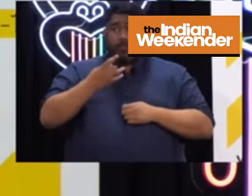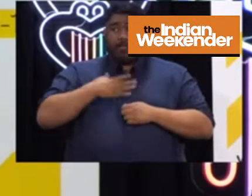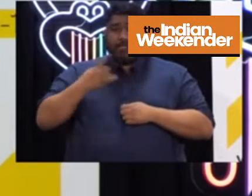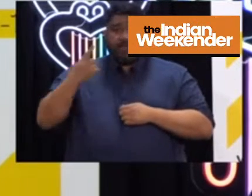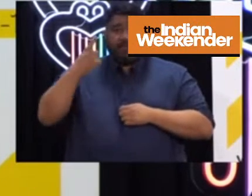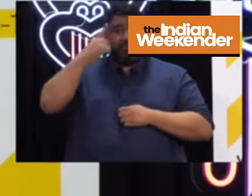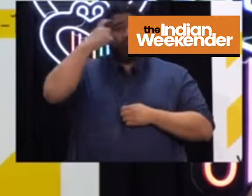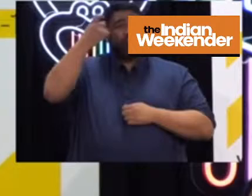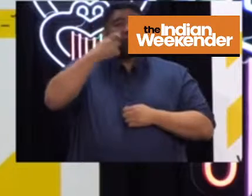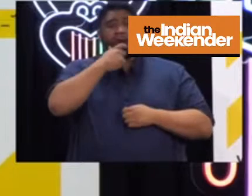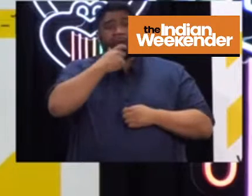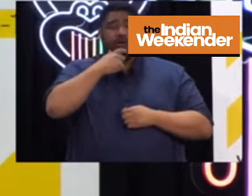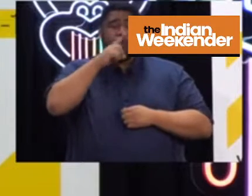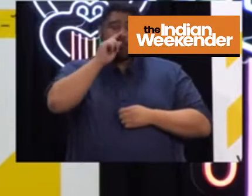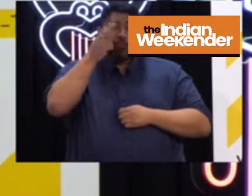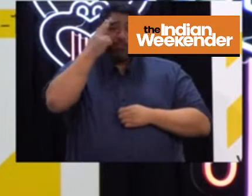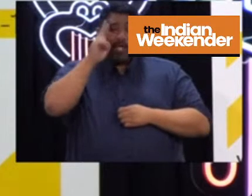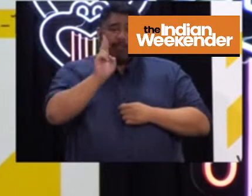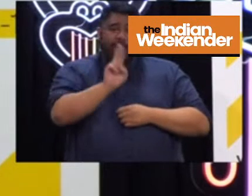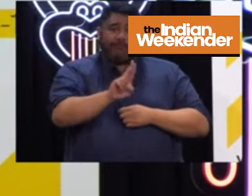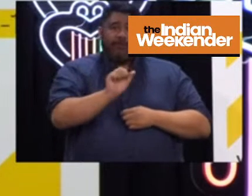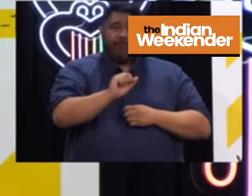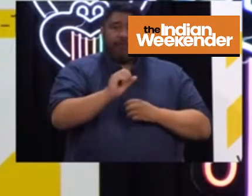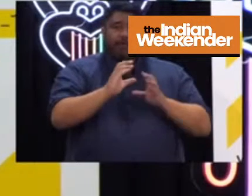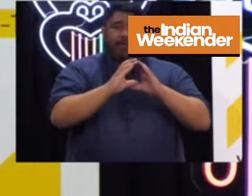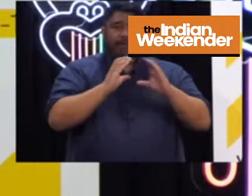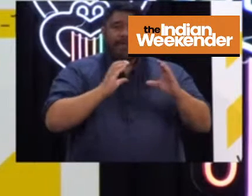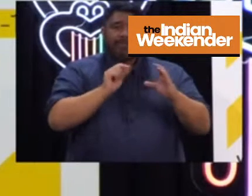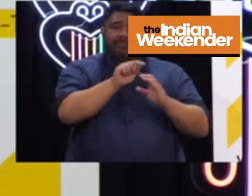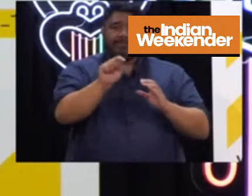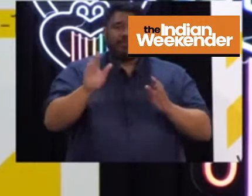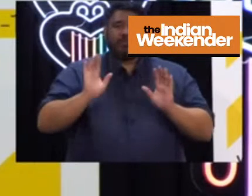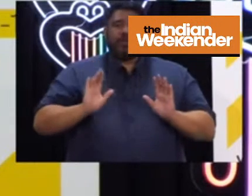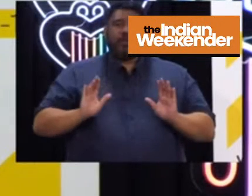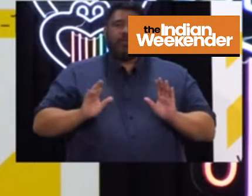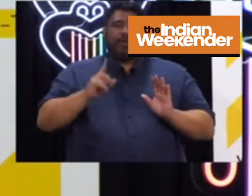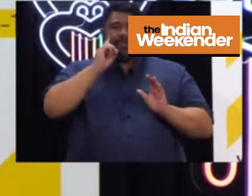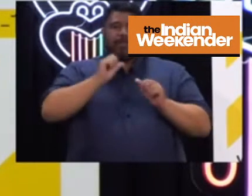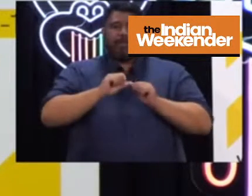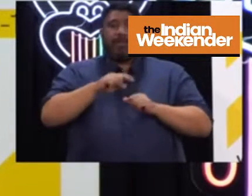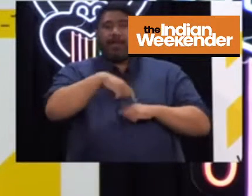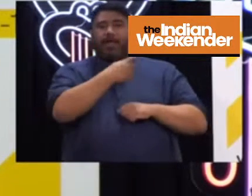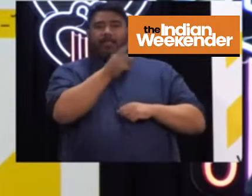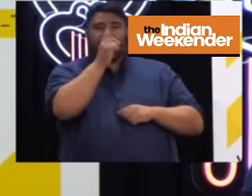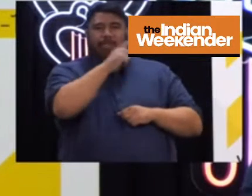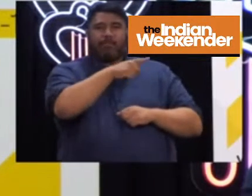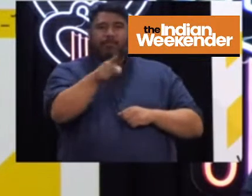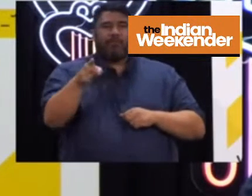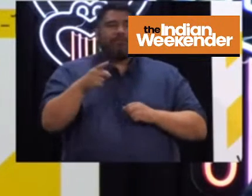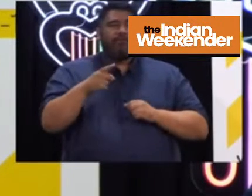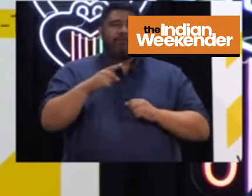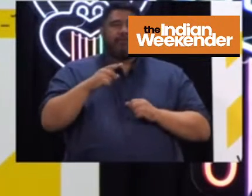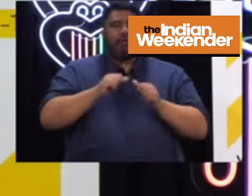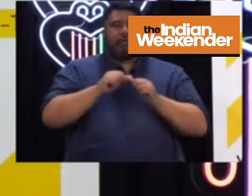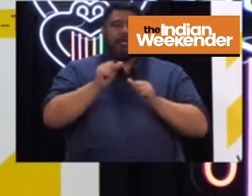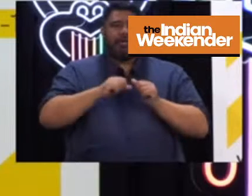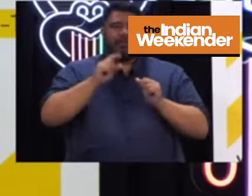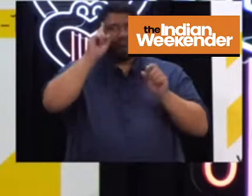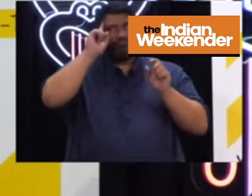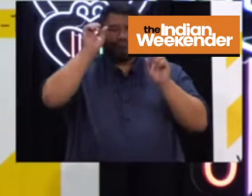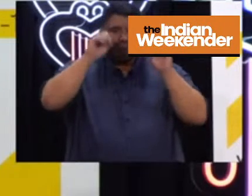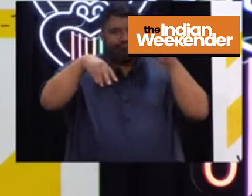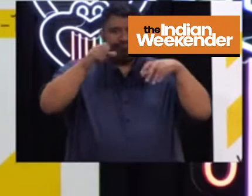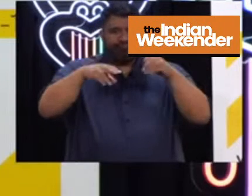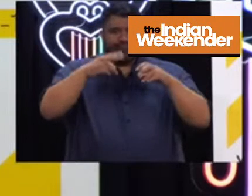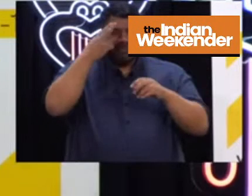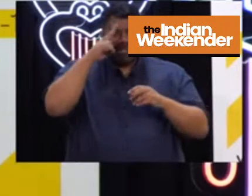got any bus ideas, but I'll leave it in the hands of creative New Zealanders. I know that when you've seen challenges